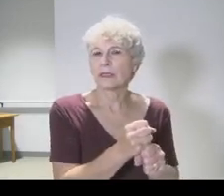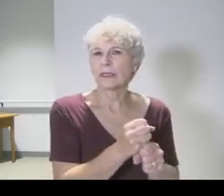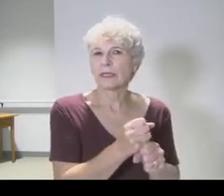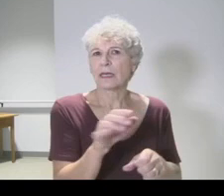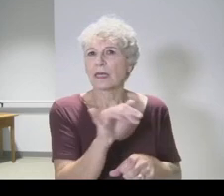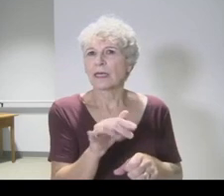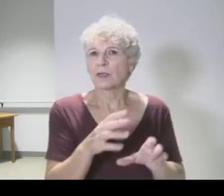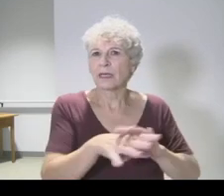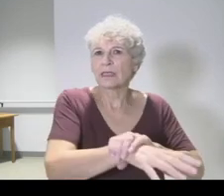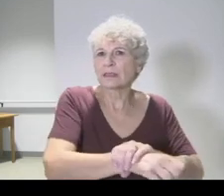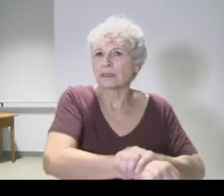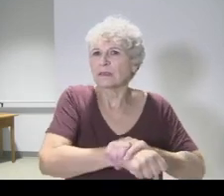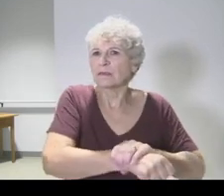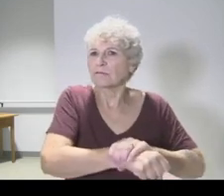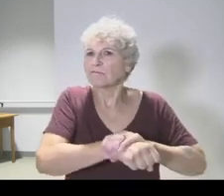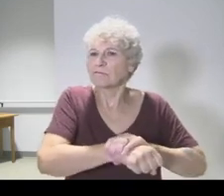in a gourd?